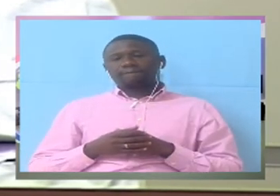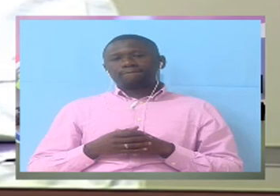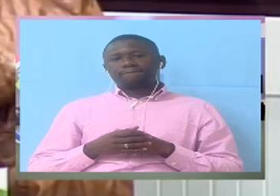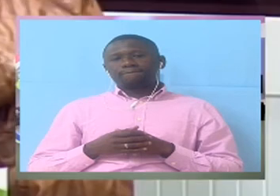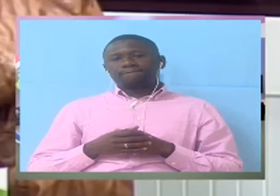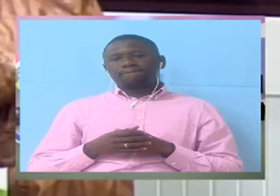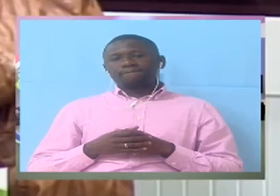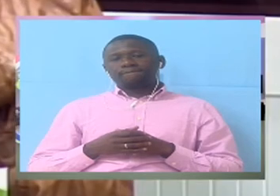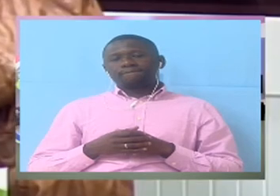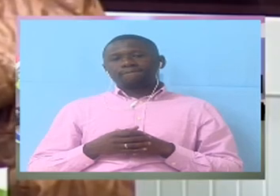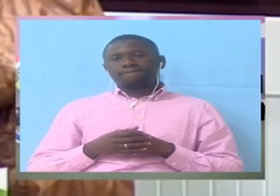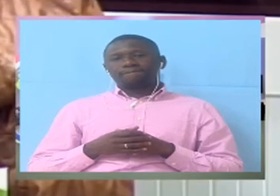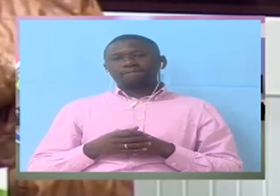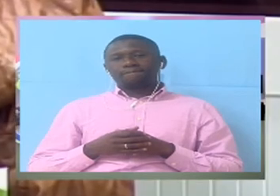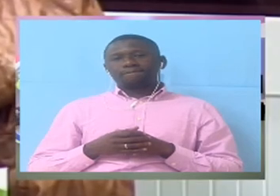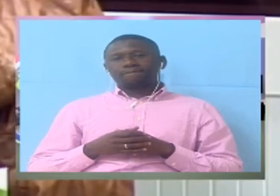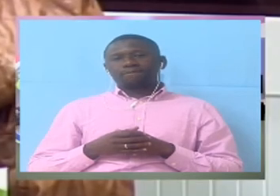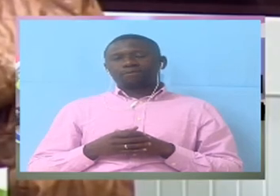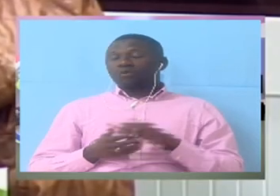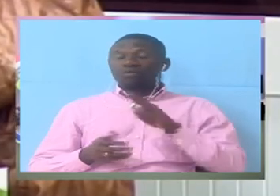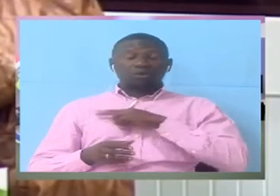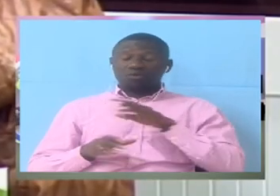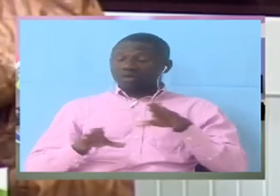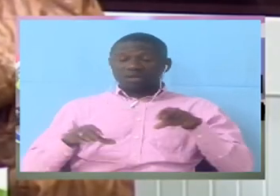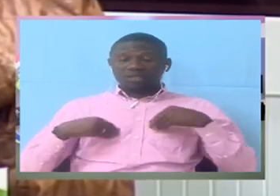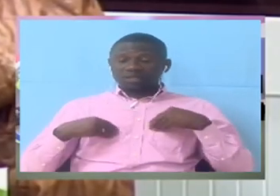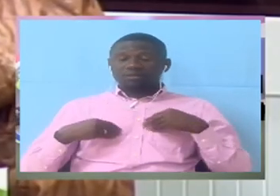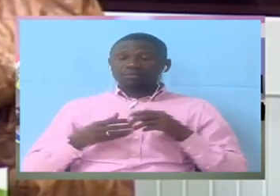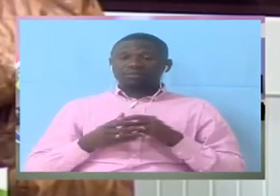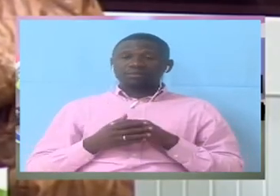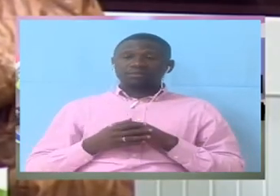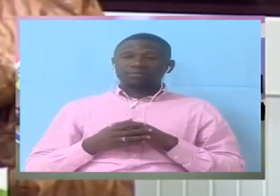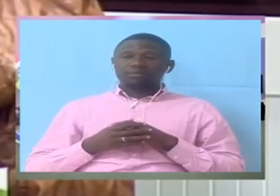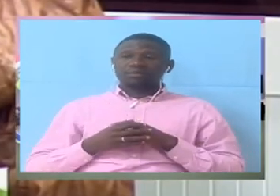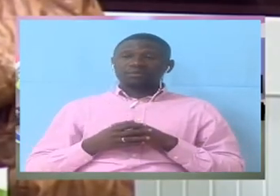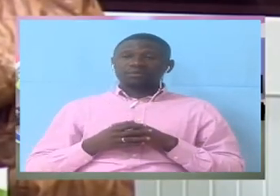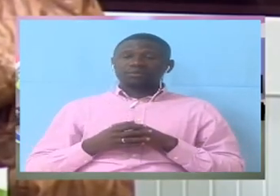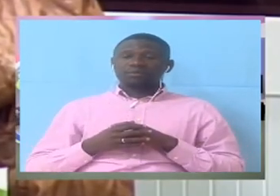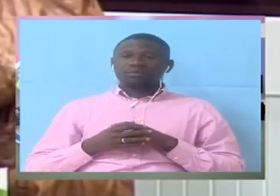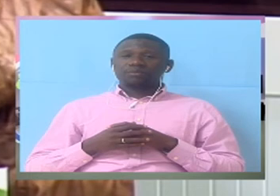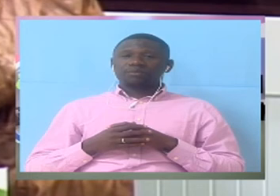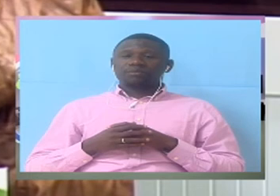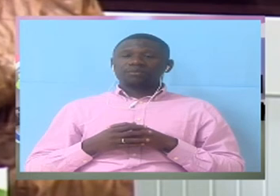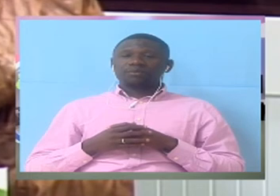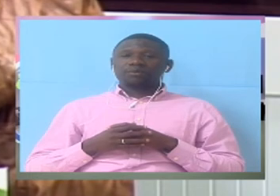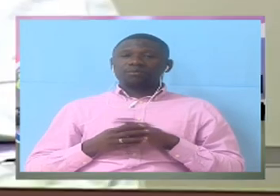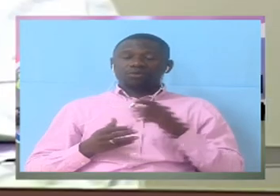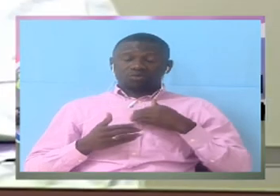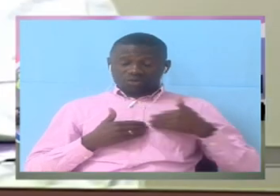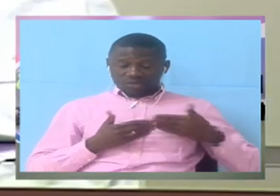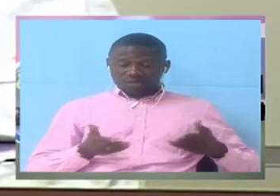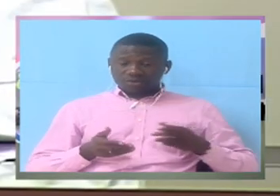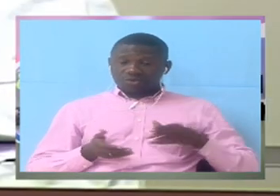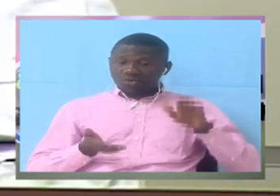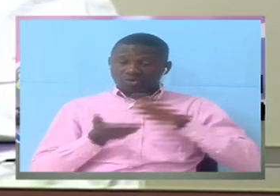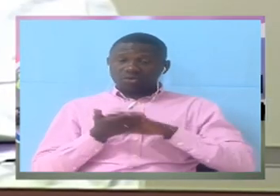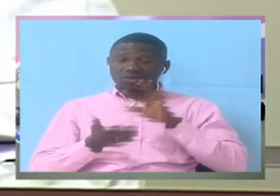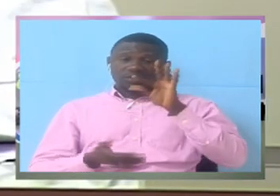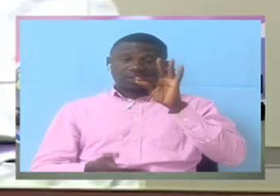kiti watol. Manson. We did not. But you accept. Pleaded, you confessed on national